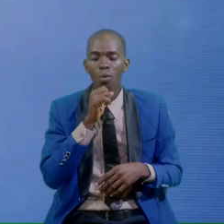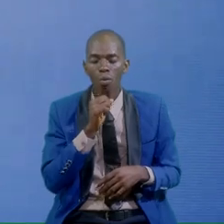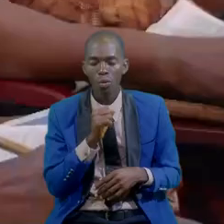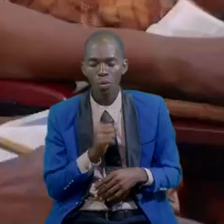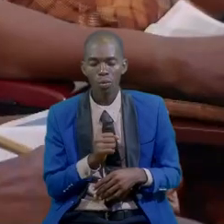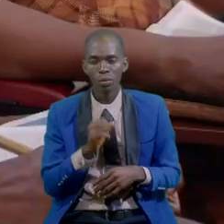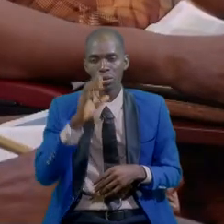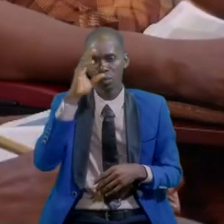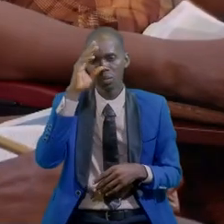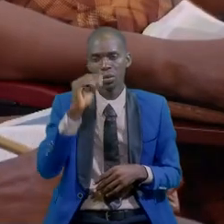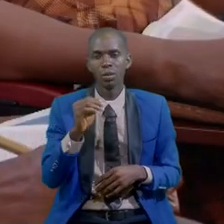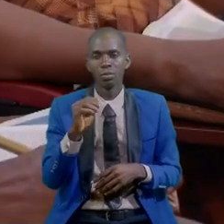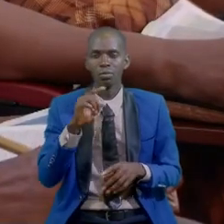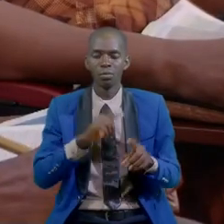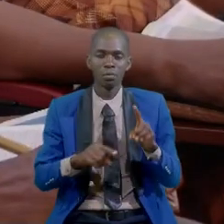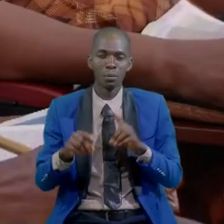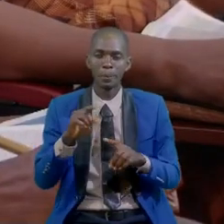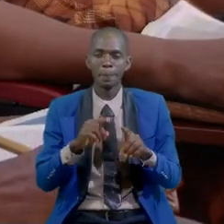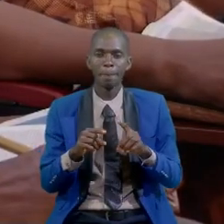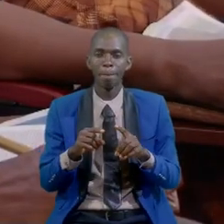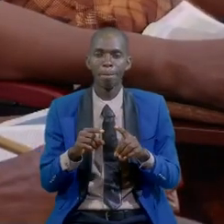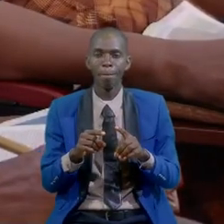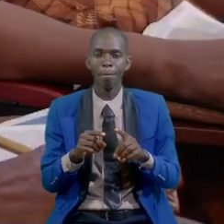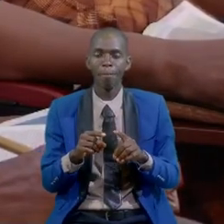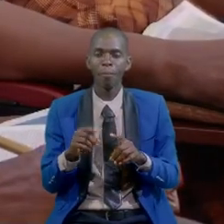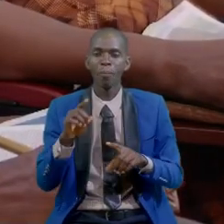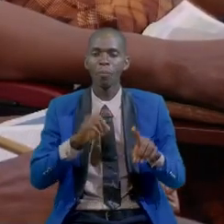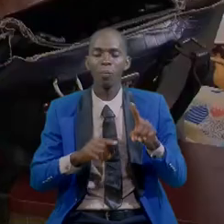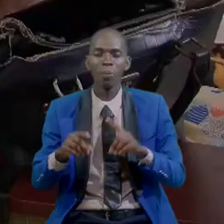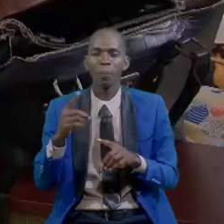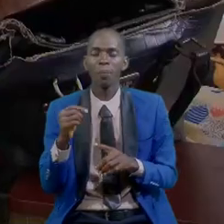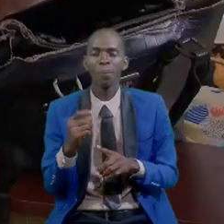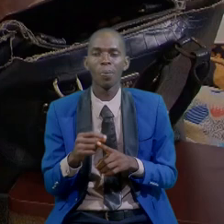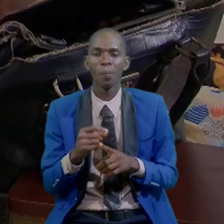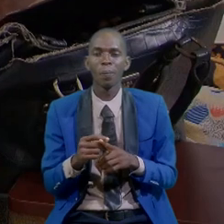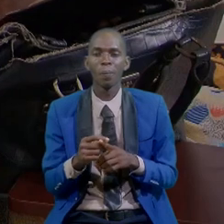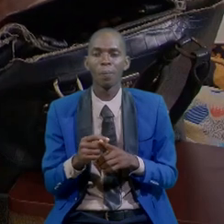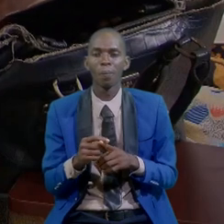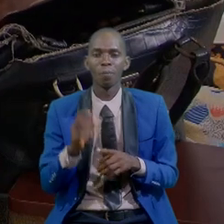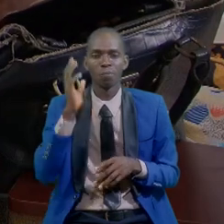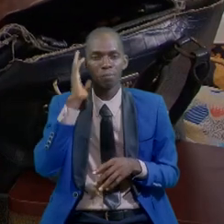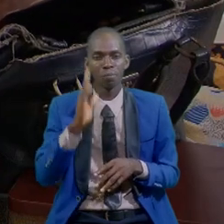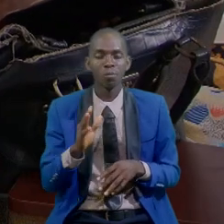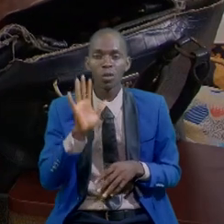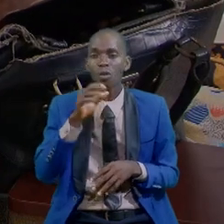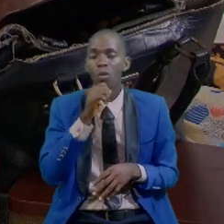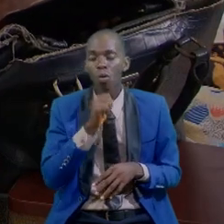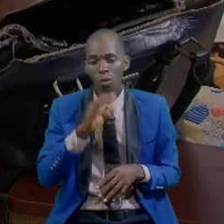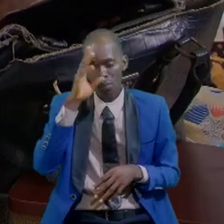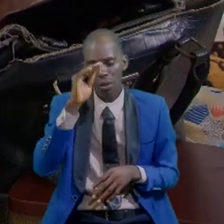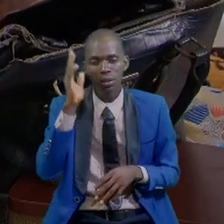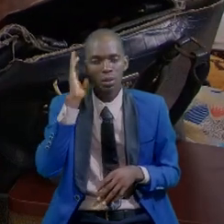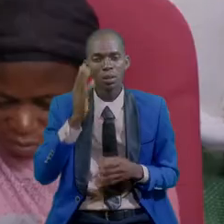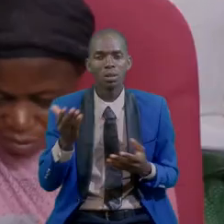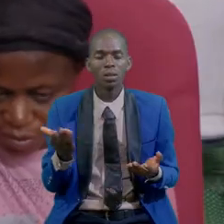help me repeat those words. Help me repeat those words. Your old man, repeat